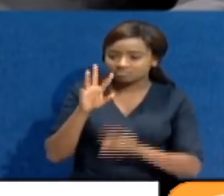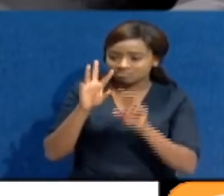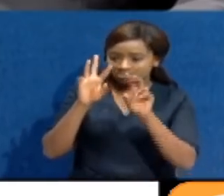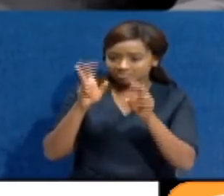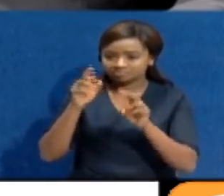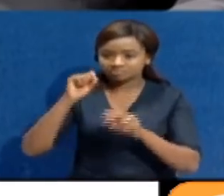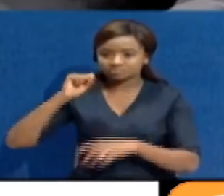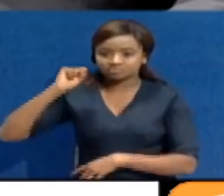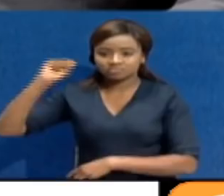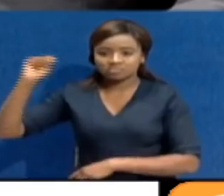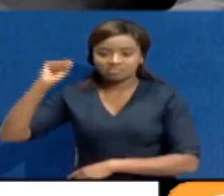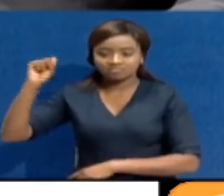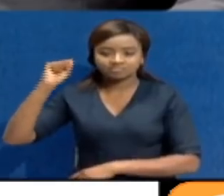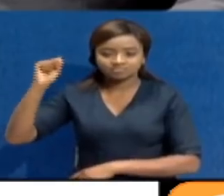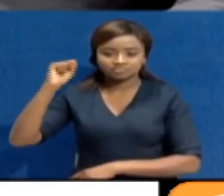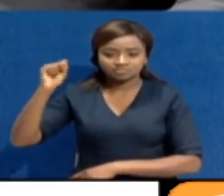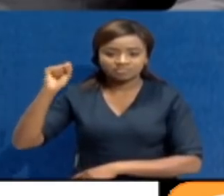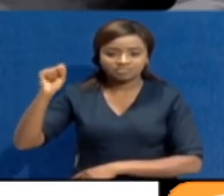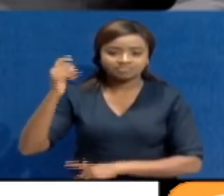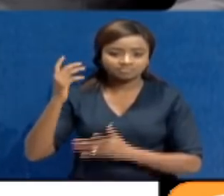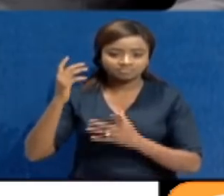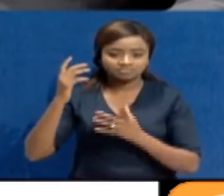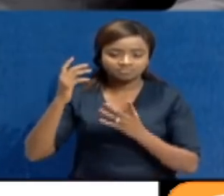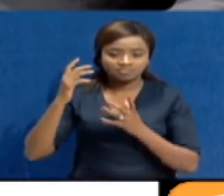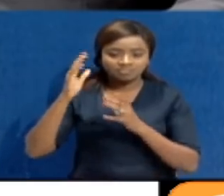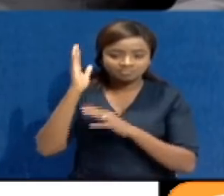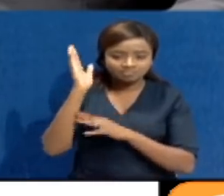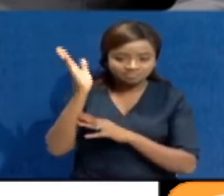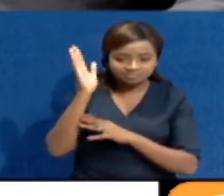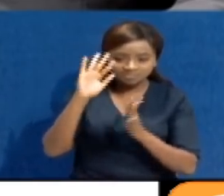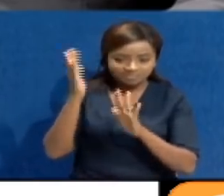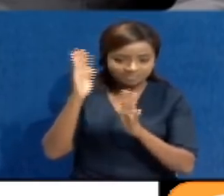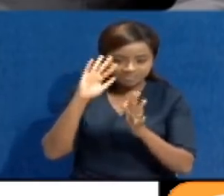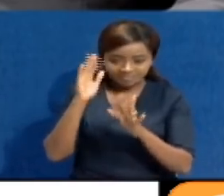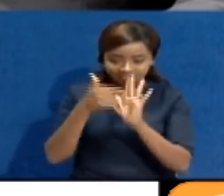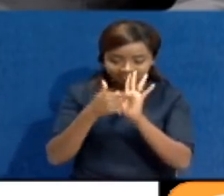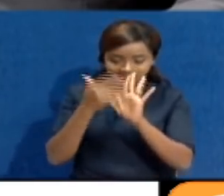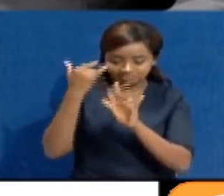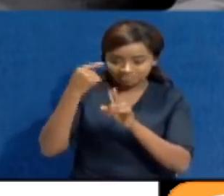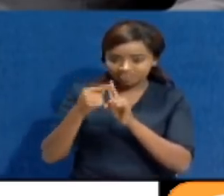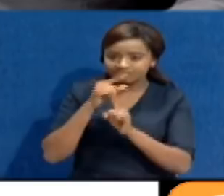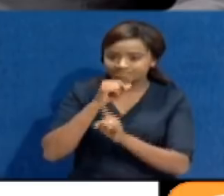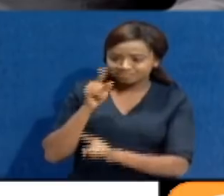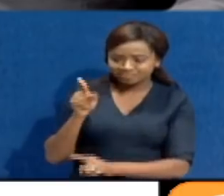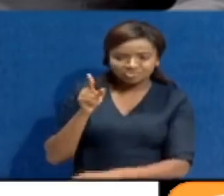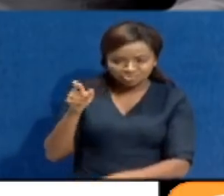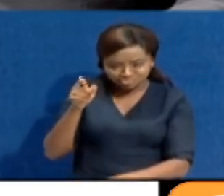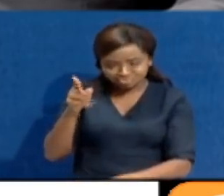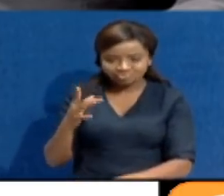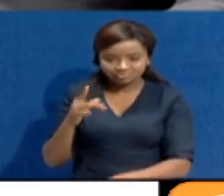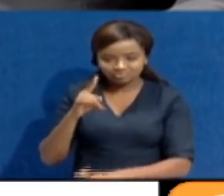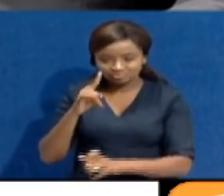the political philosophy of our political class. We have an Irungu Kang’ata who last year was very pro-Jubilee,